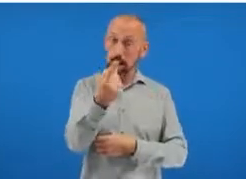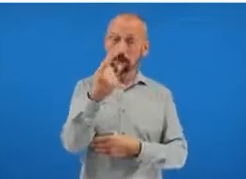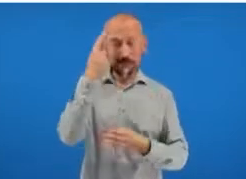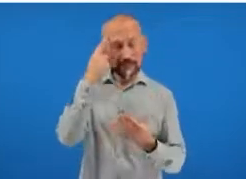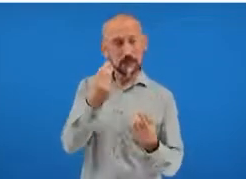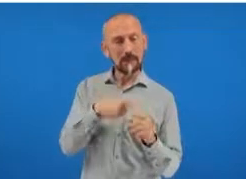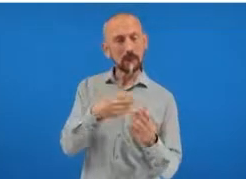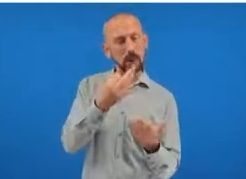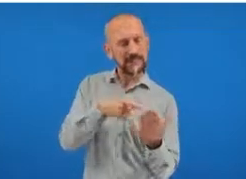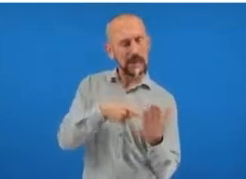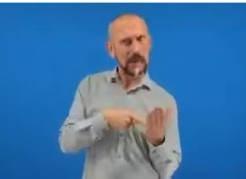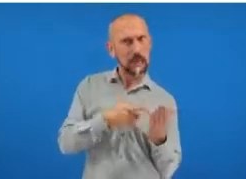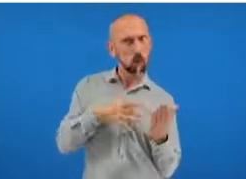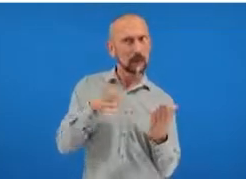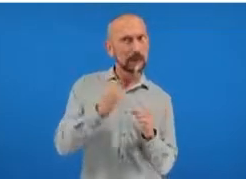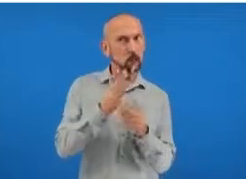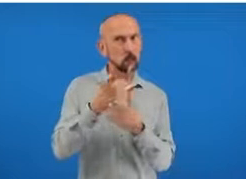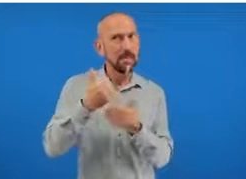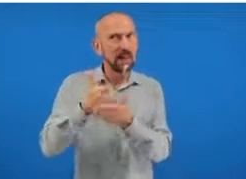you felt?